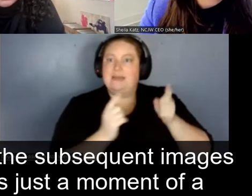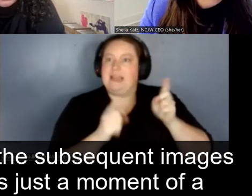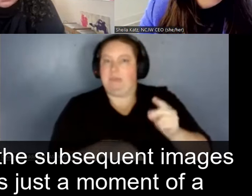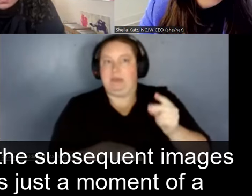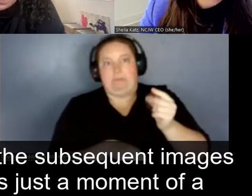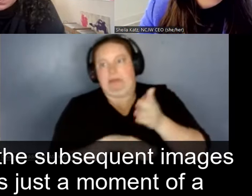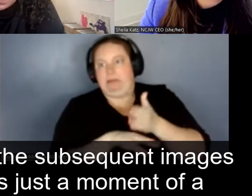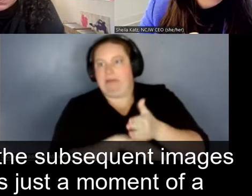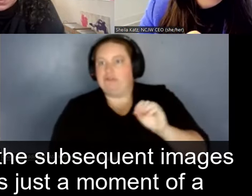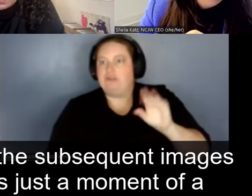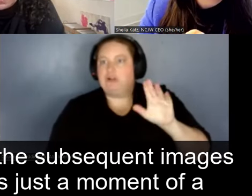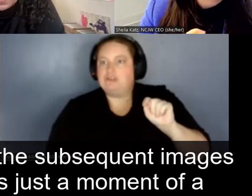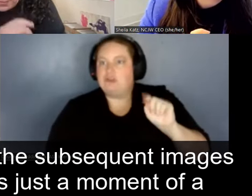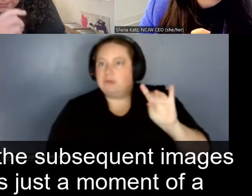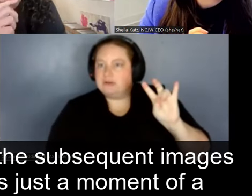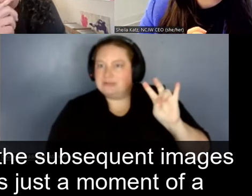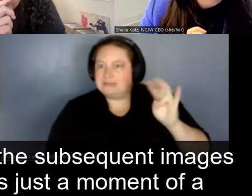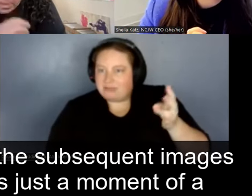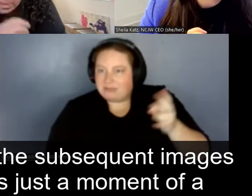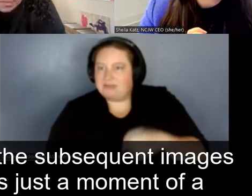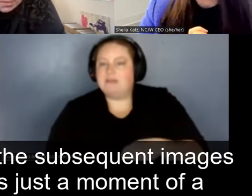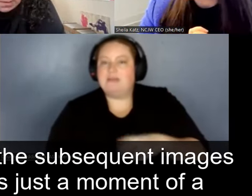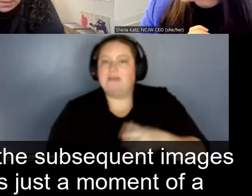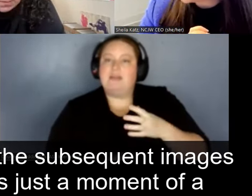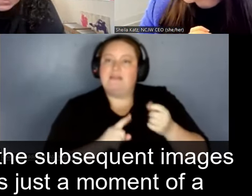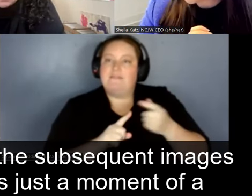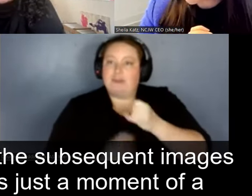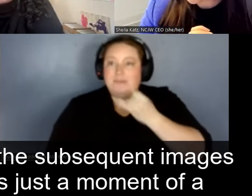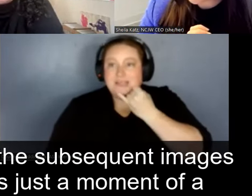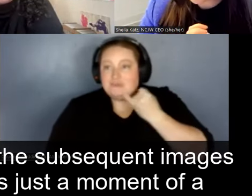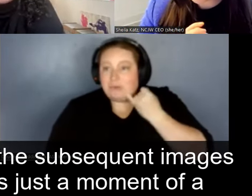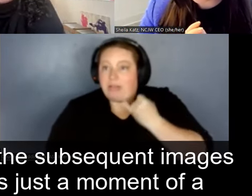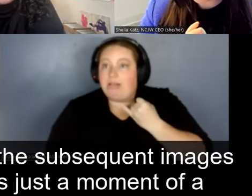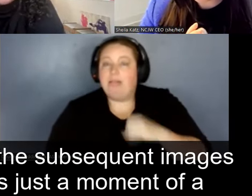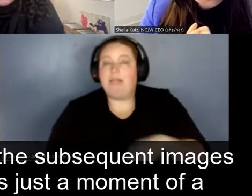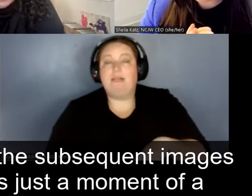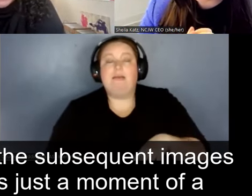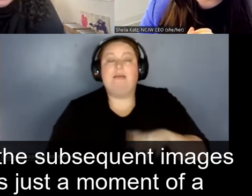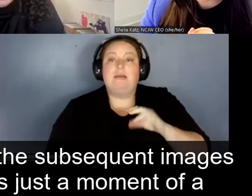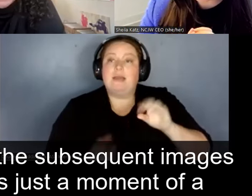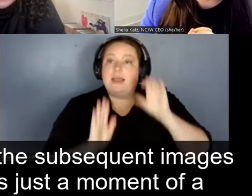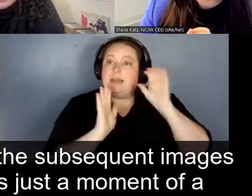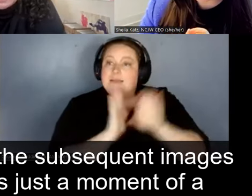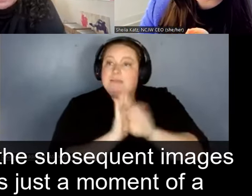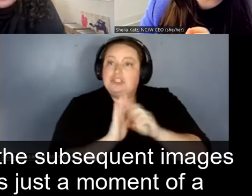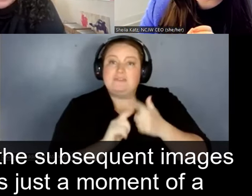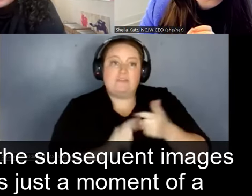and those from Israel and the subsequent images from Gaza.